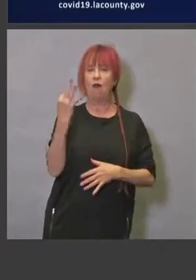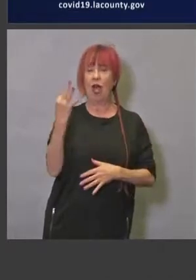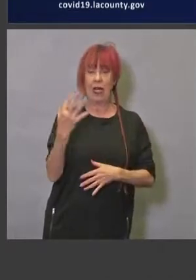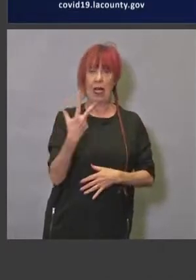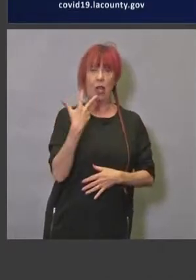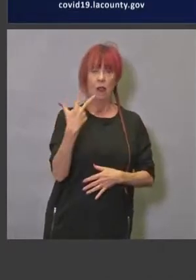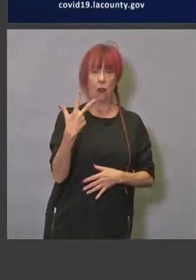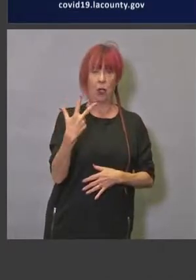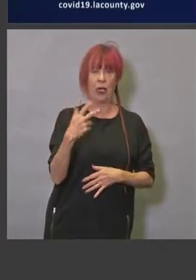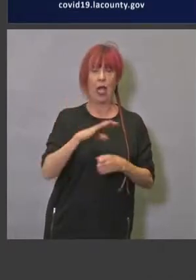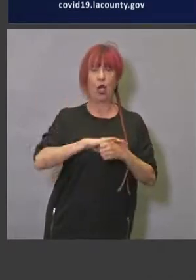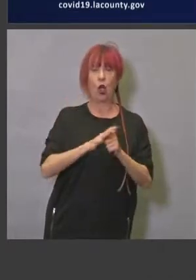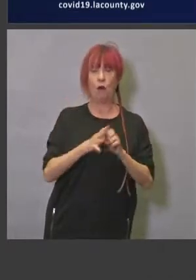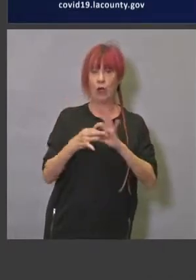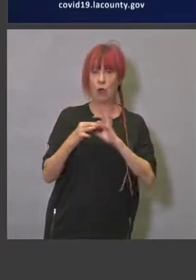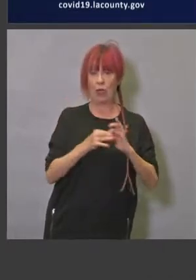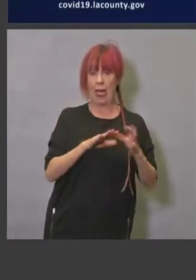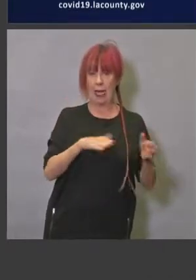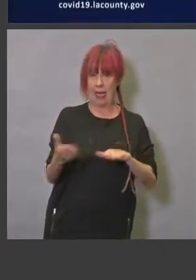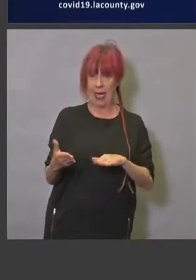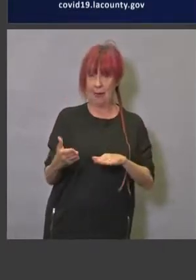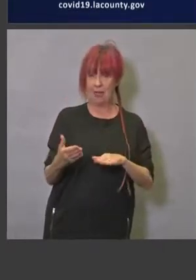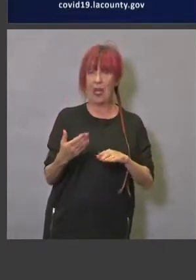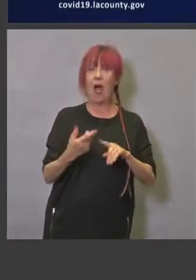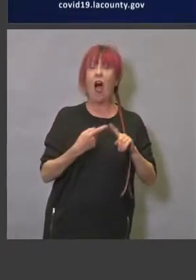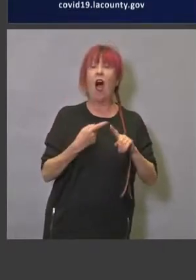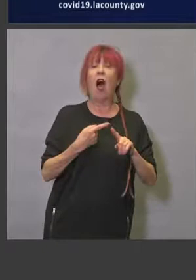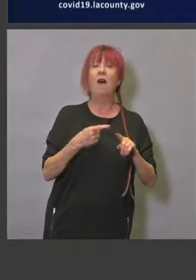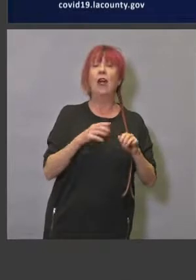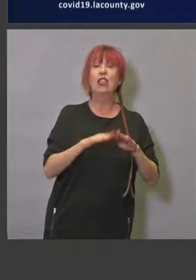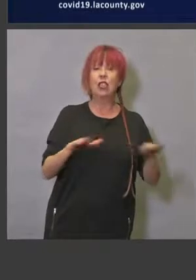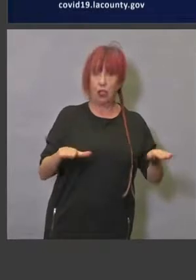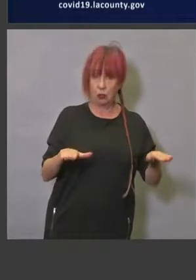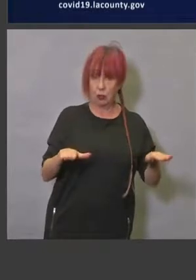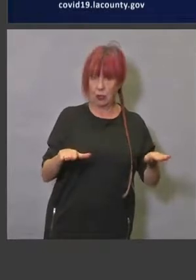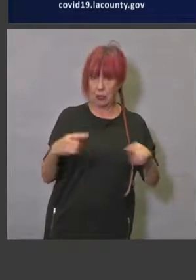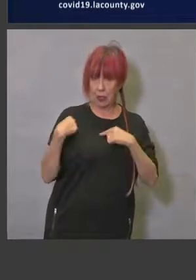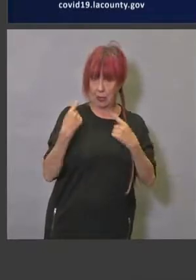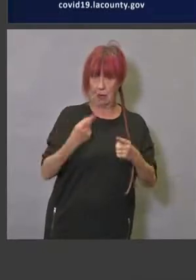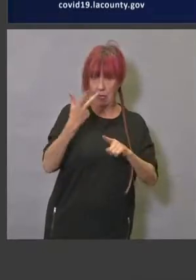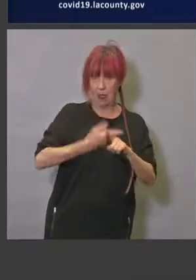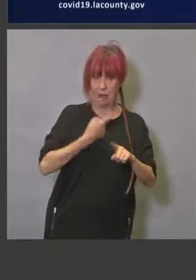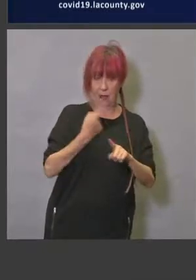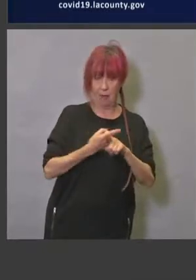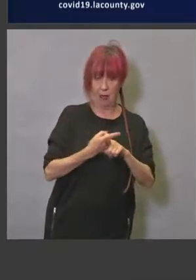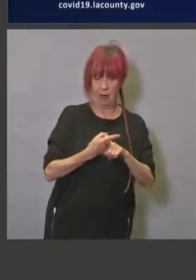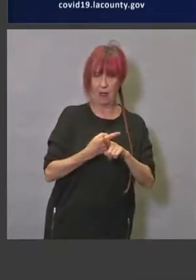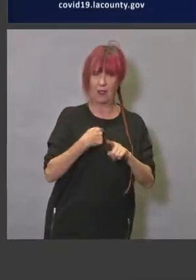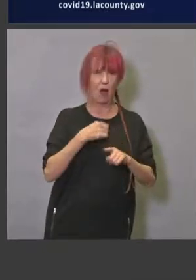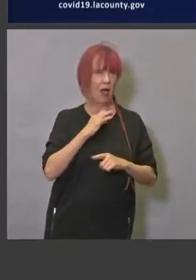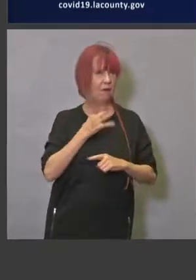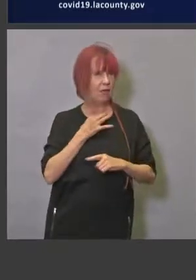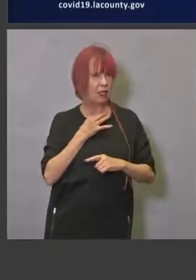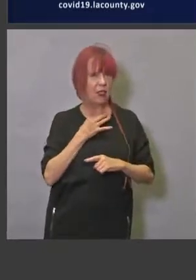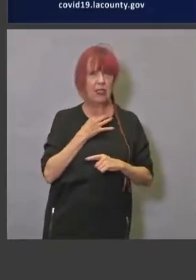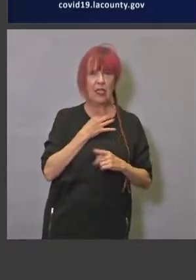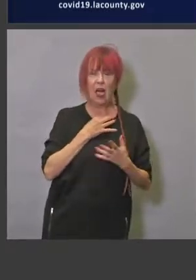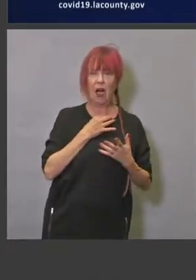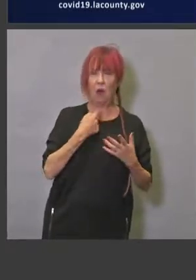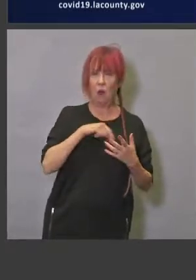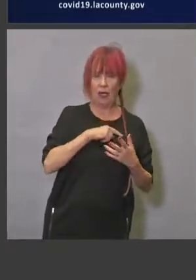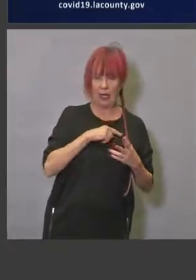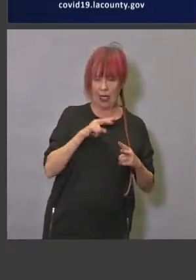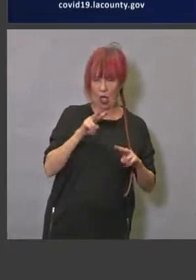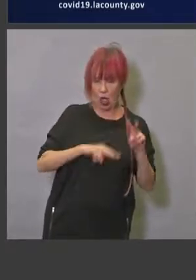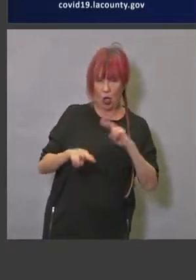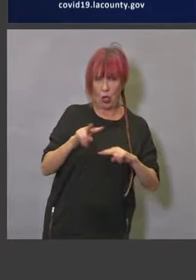of children reported in the past month. I'm wondering if that's something that the department is looking into at all. Is it possible that these